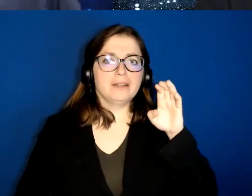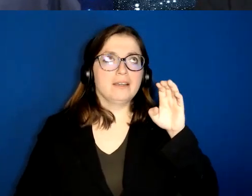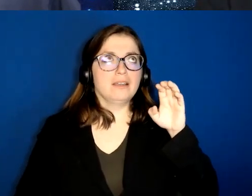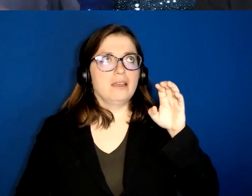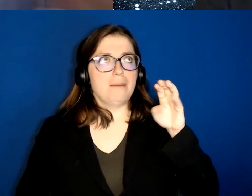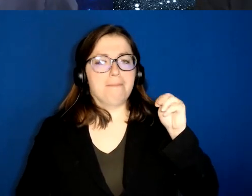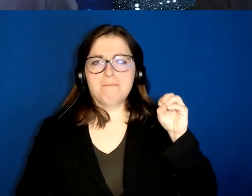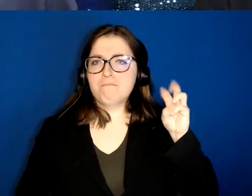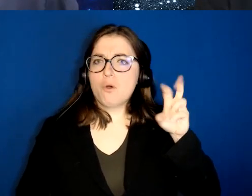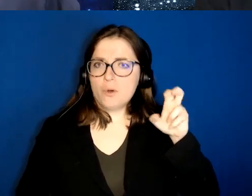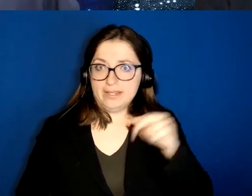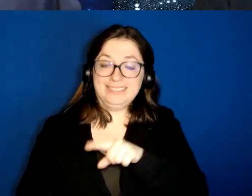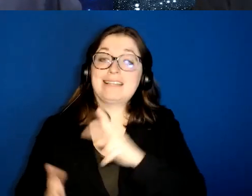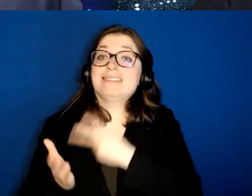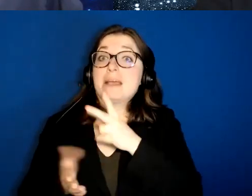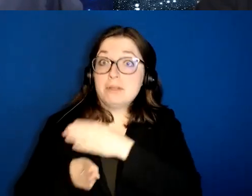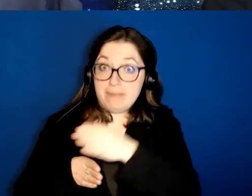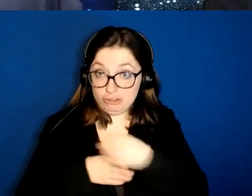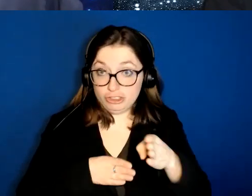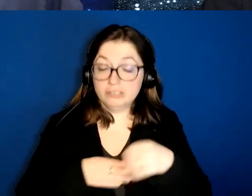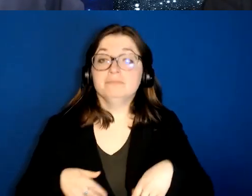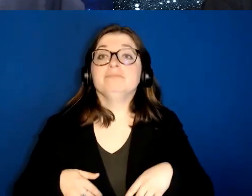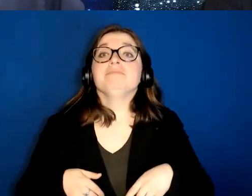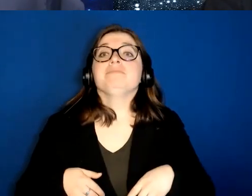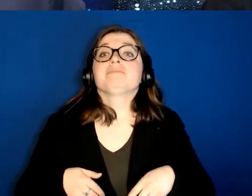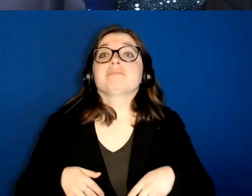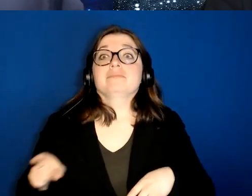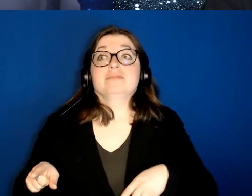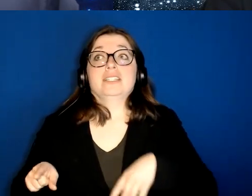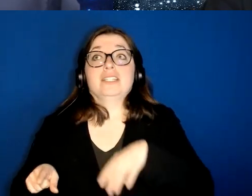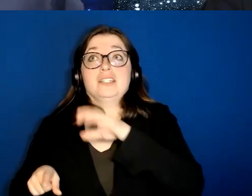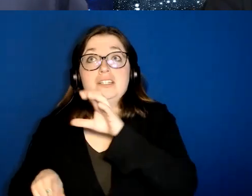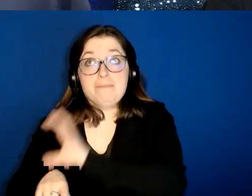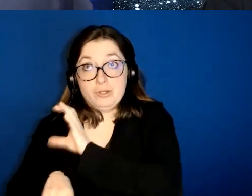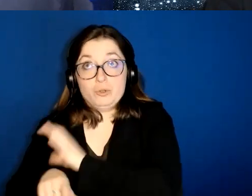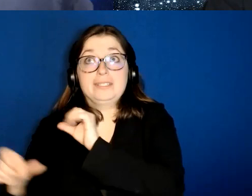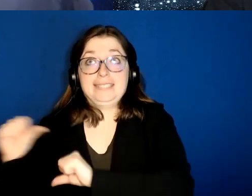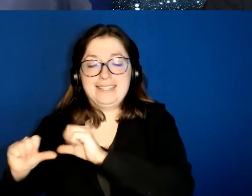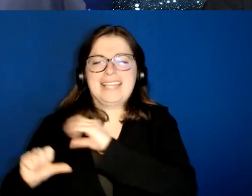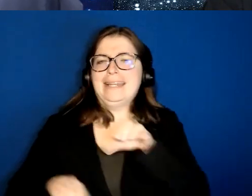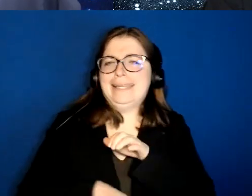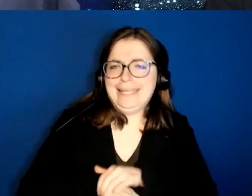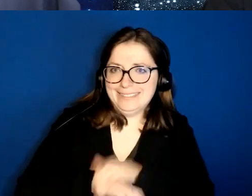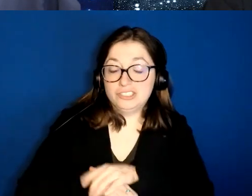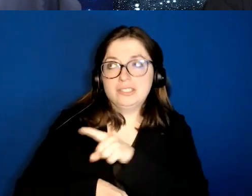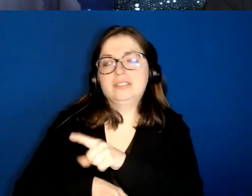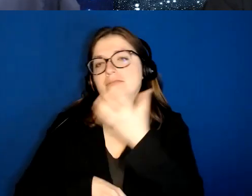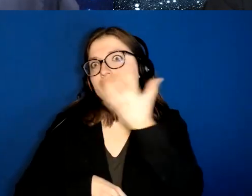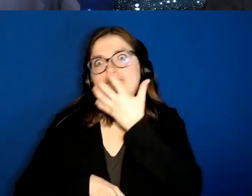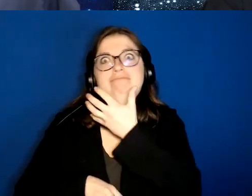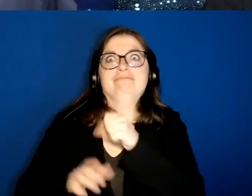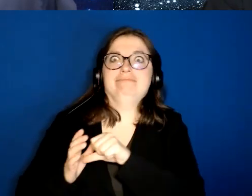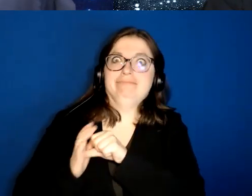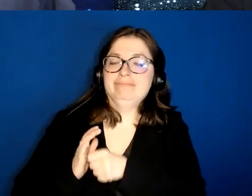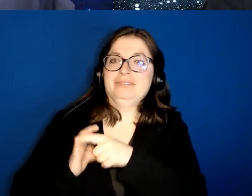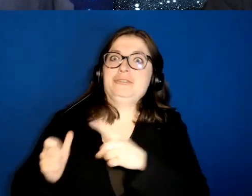his second computer science and English. And he made a big difference in our first CPTC appearance when